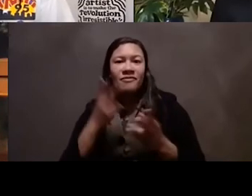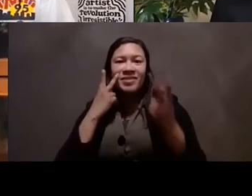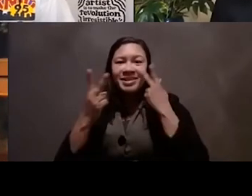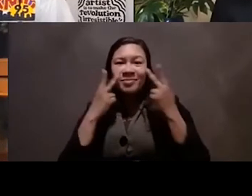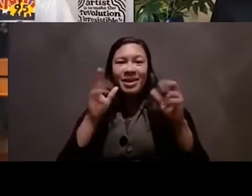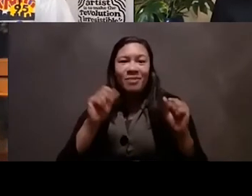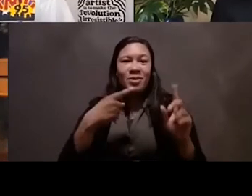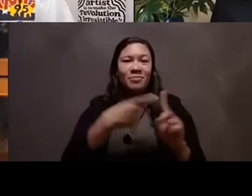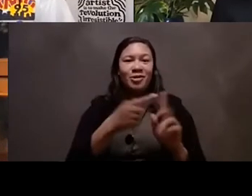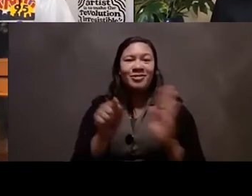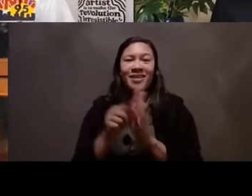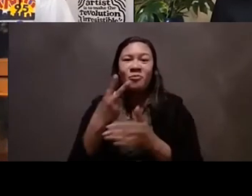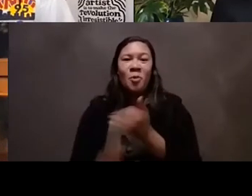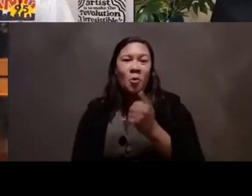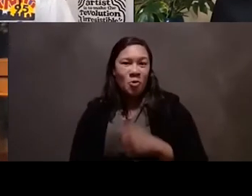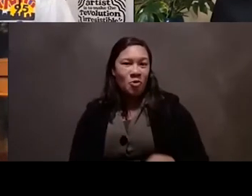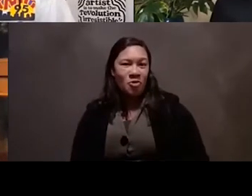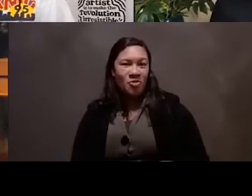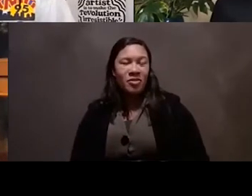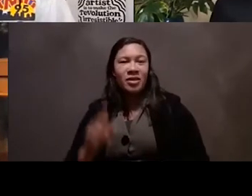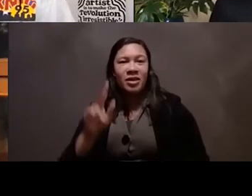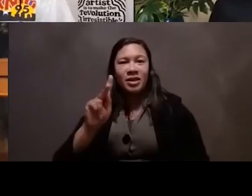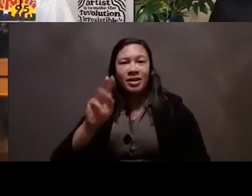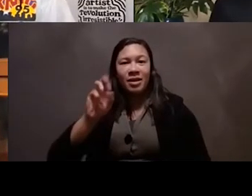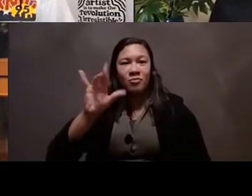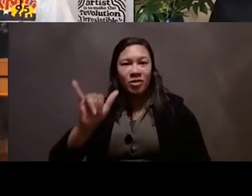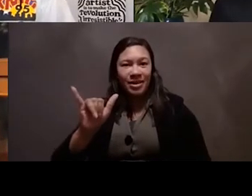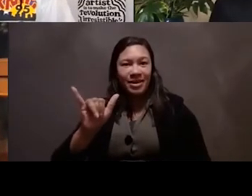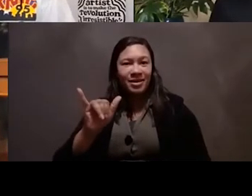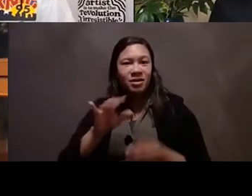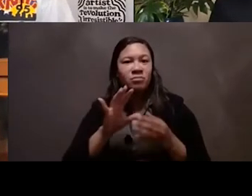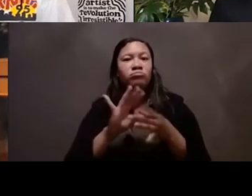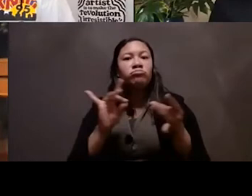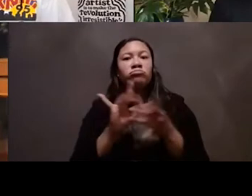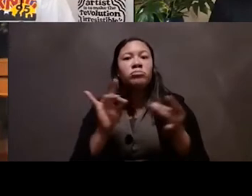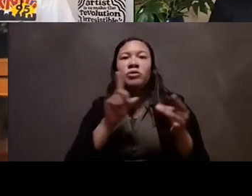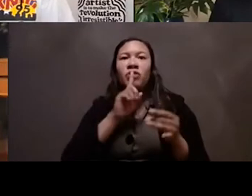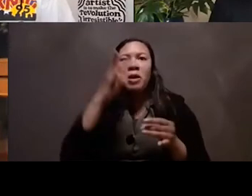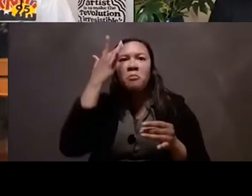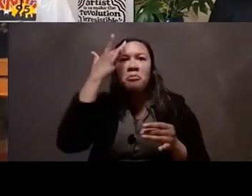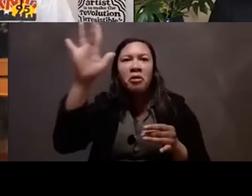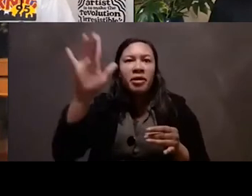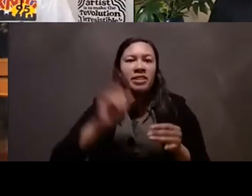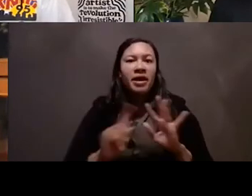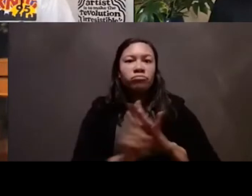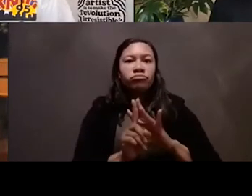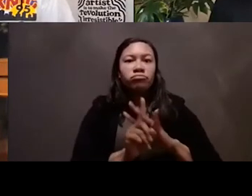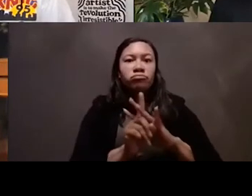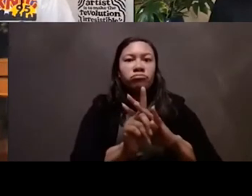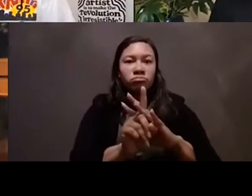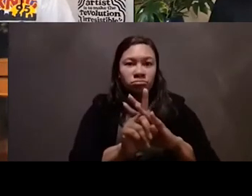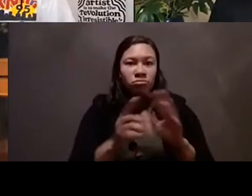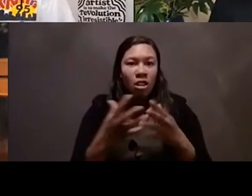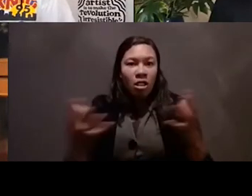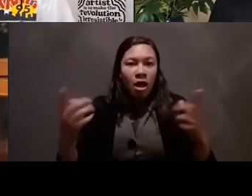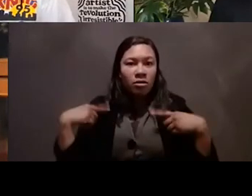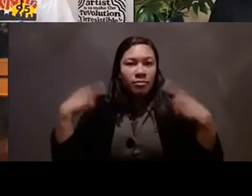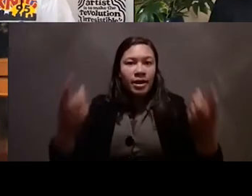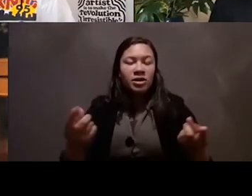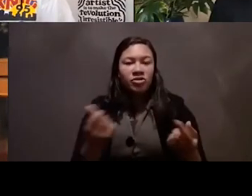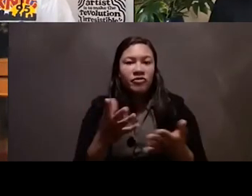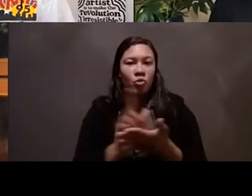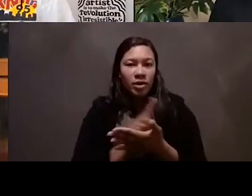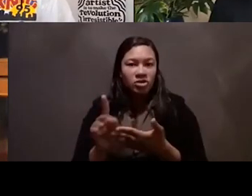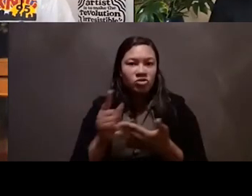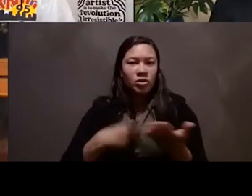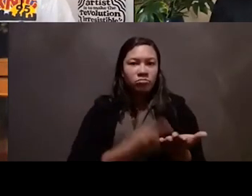sword? In the way, I mean, Kimberly always says so brilliantly, it's come up so many times in our these last couple of weeks as we've been chatting about, you know, diversity and